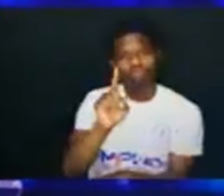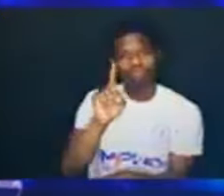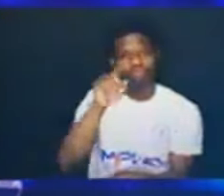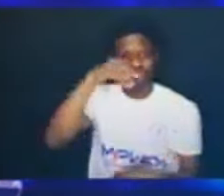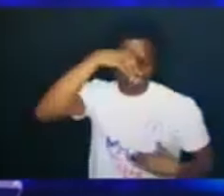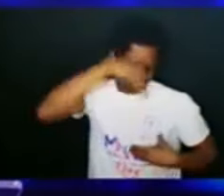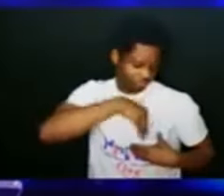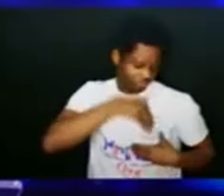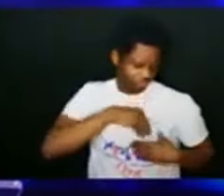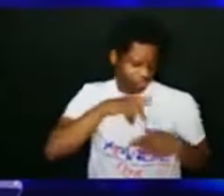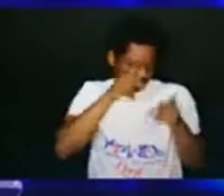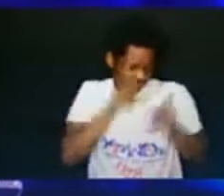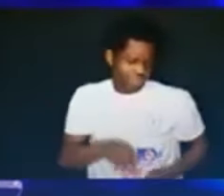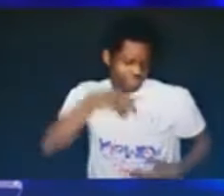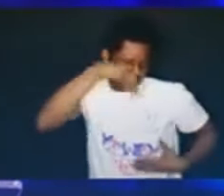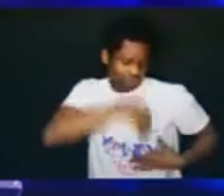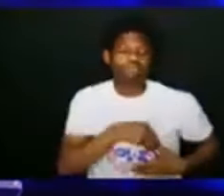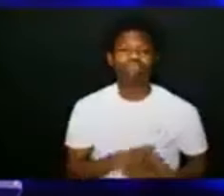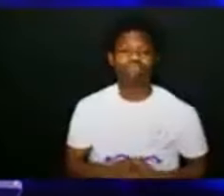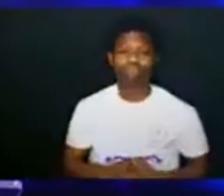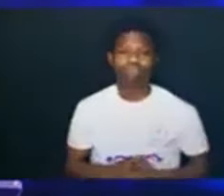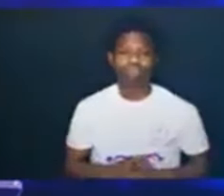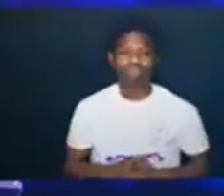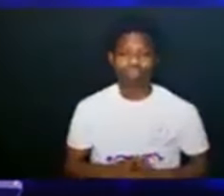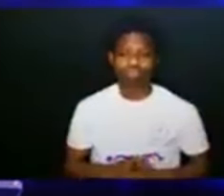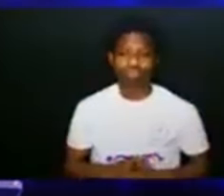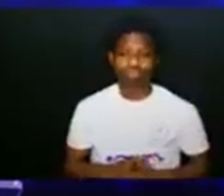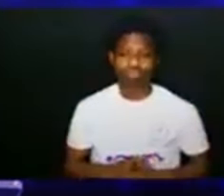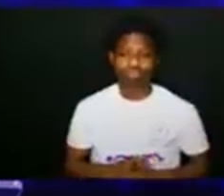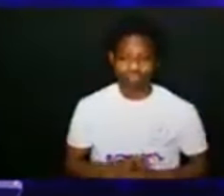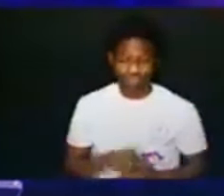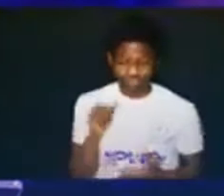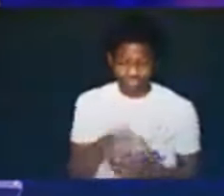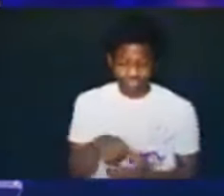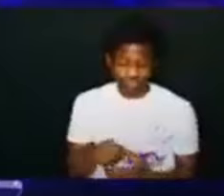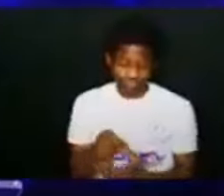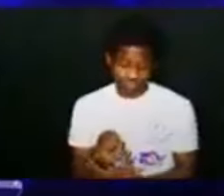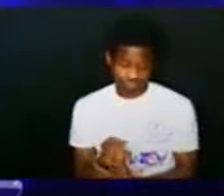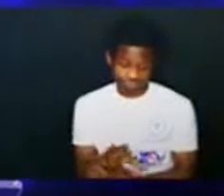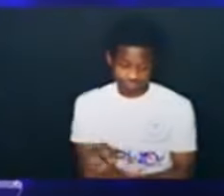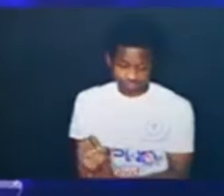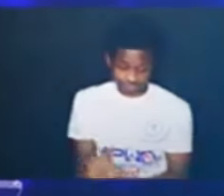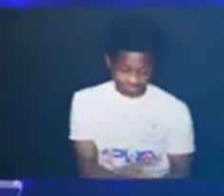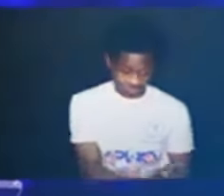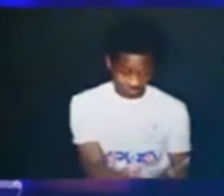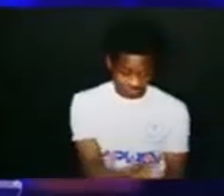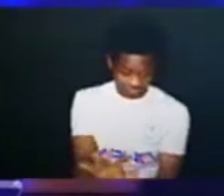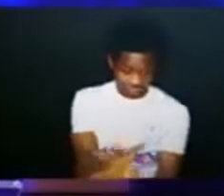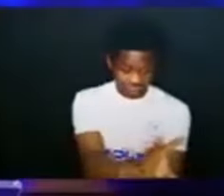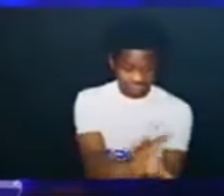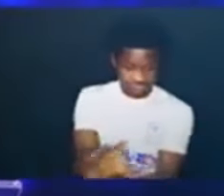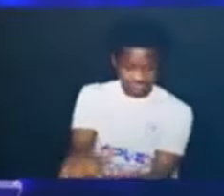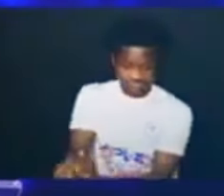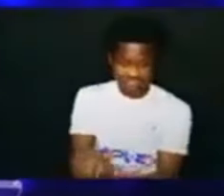Ey onyankopon kania odi eduedua obi biara akomam. And it shares light. Ewoni honhom nimu na wei no ehrente se